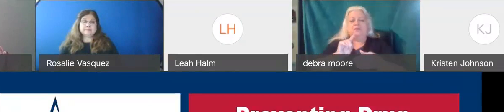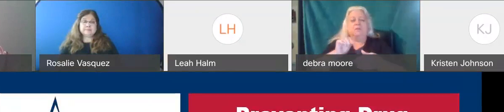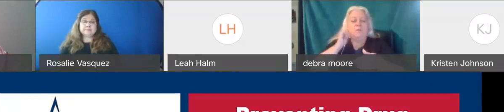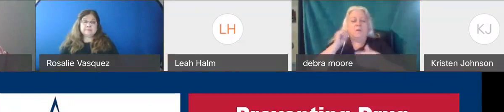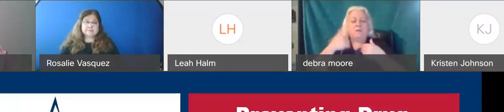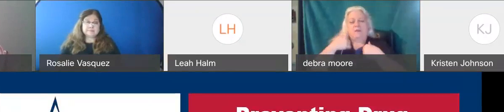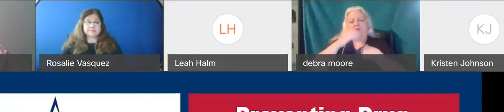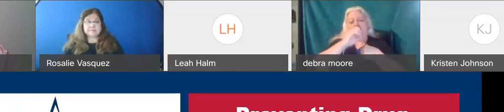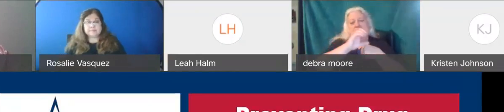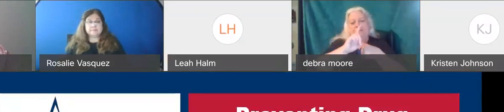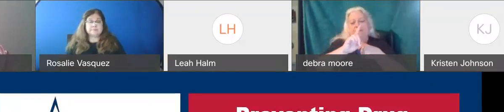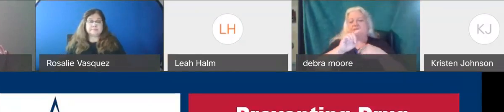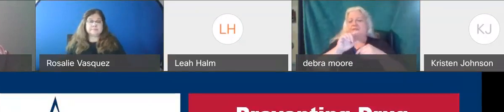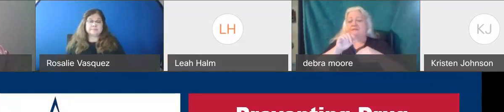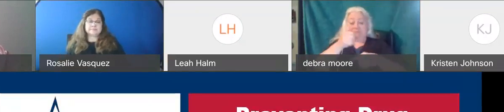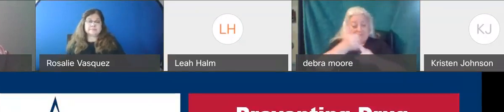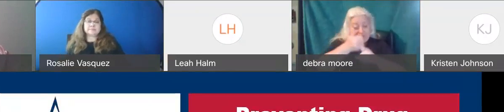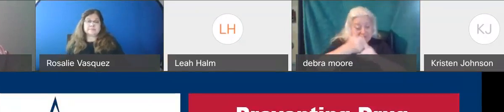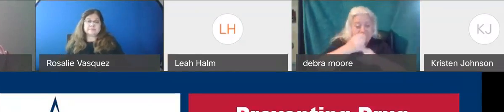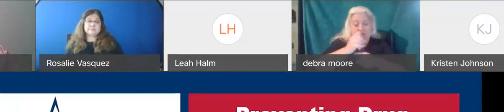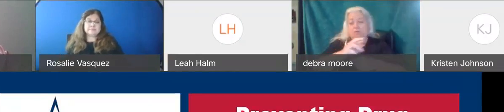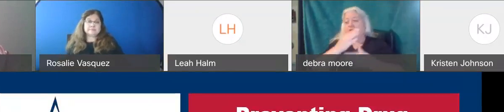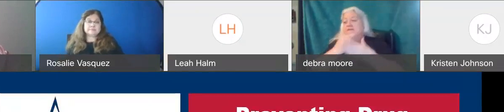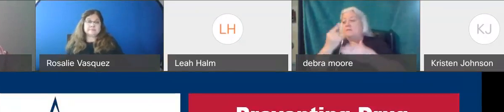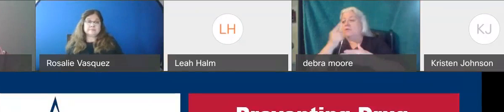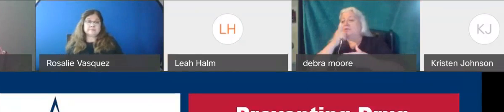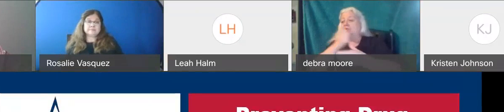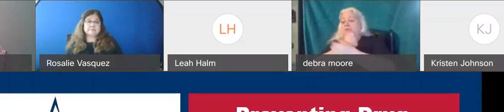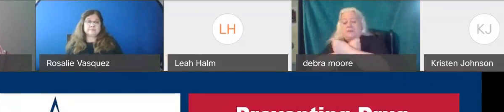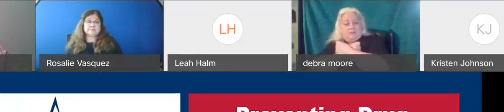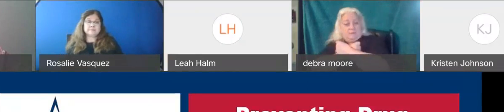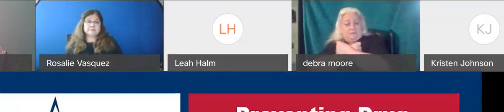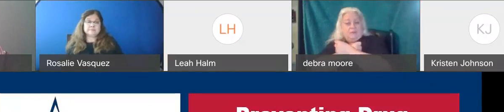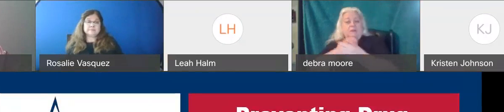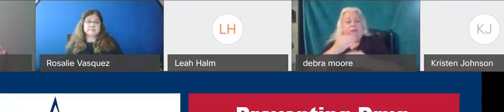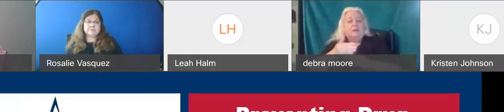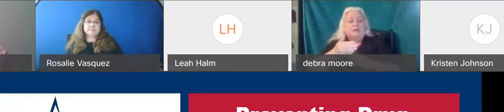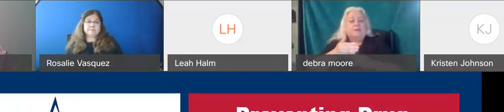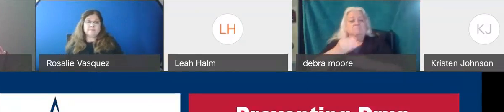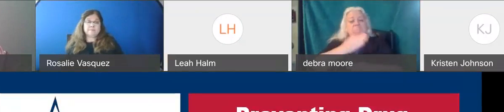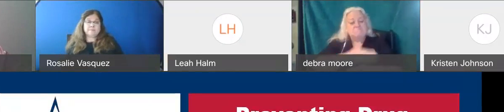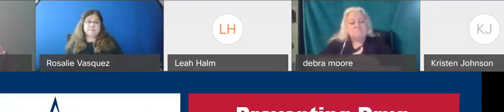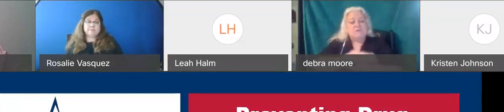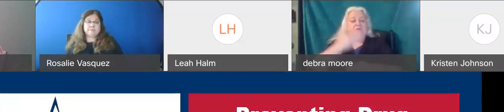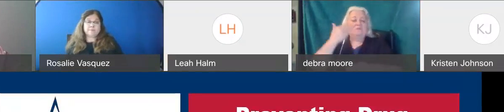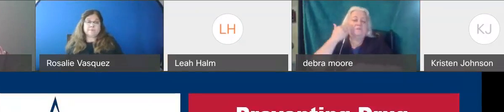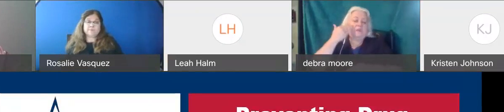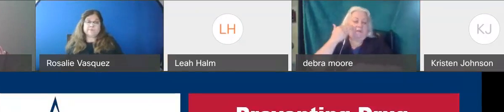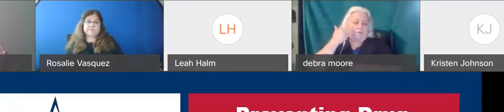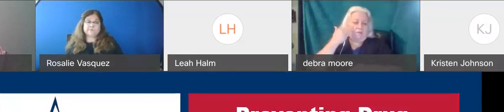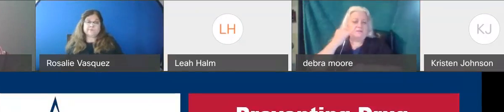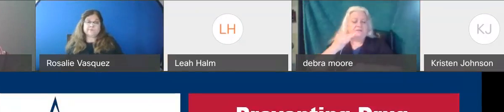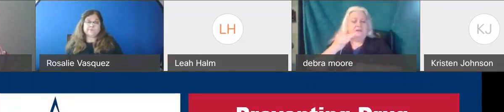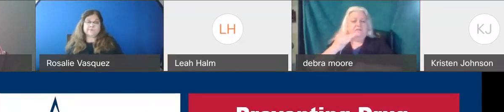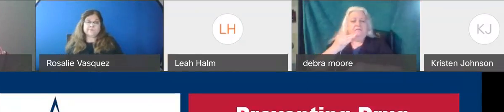yourself or those you love, which includes increasing awareness, which this presentation is a way of